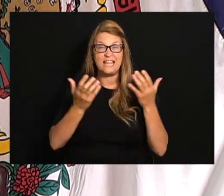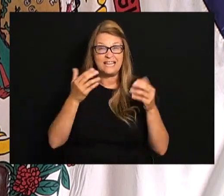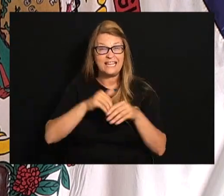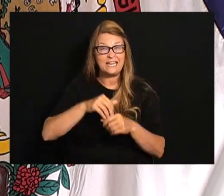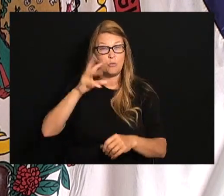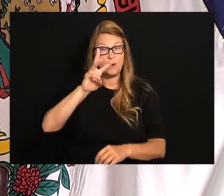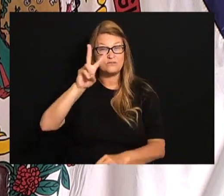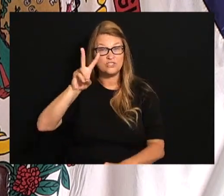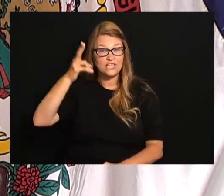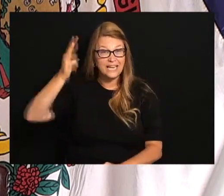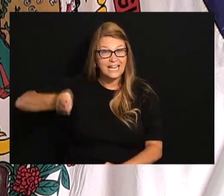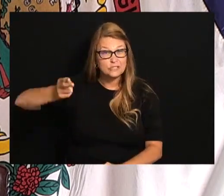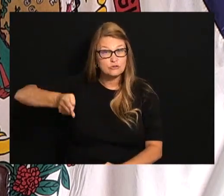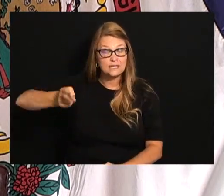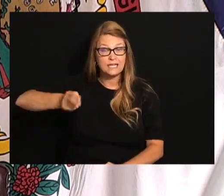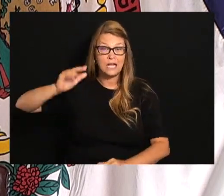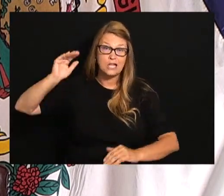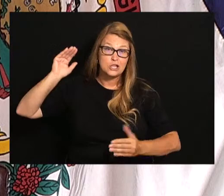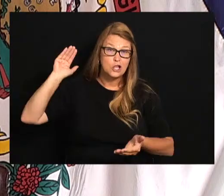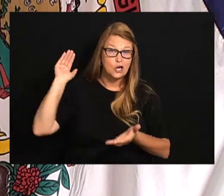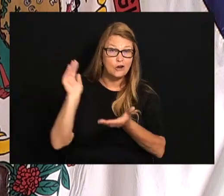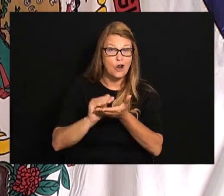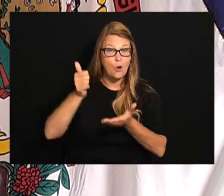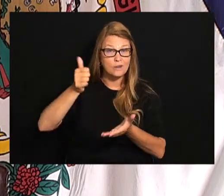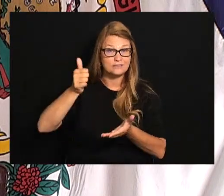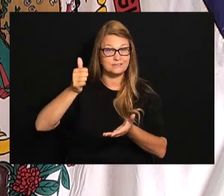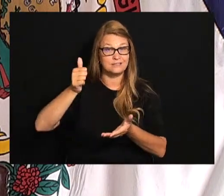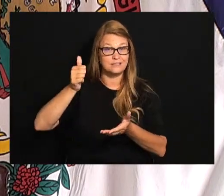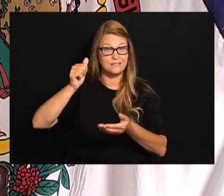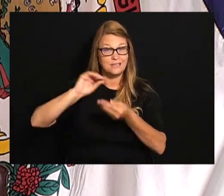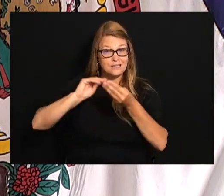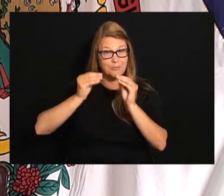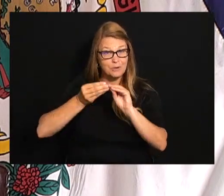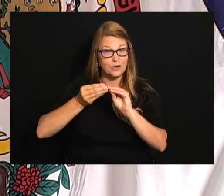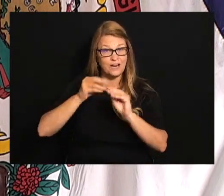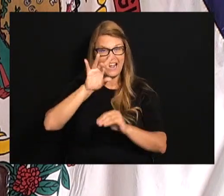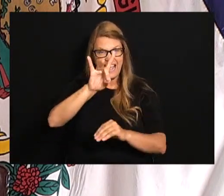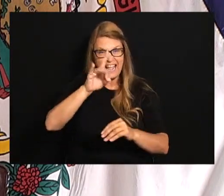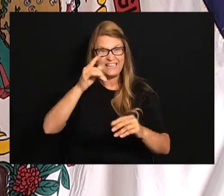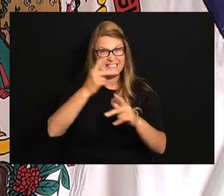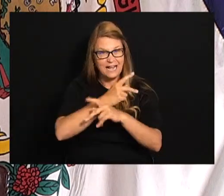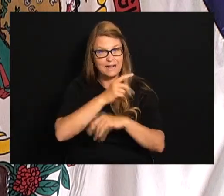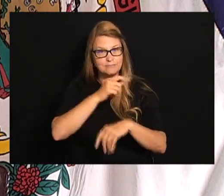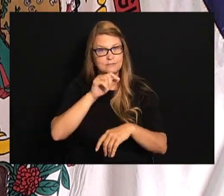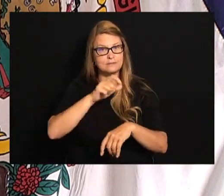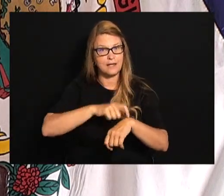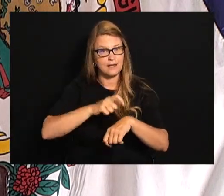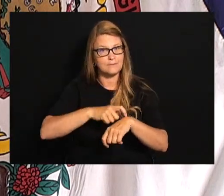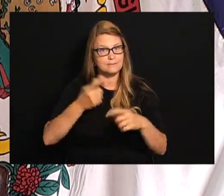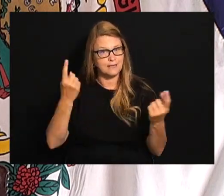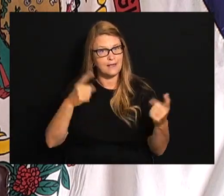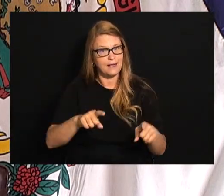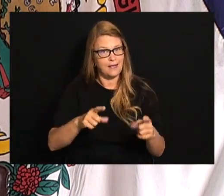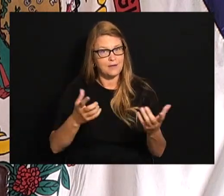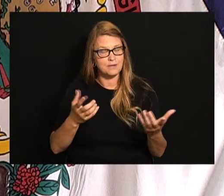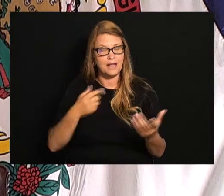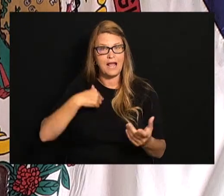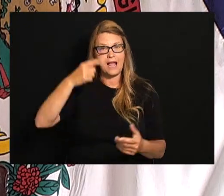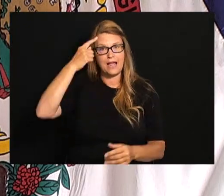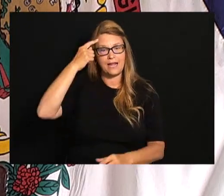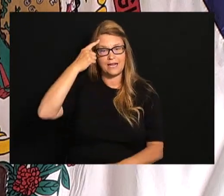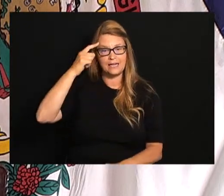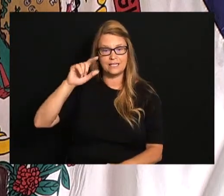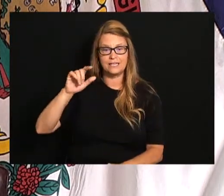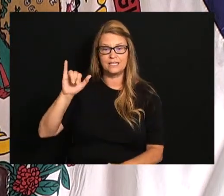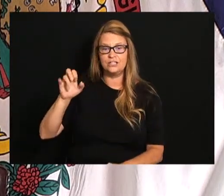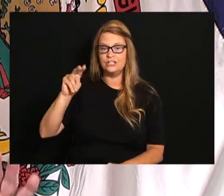the lowest unemployment rate in the state of West Virginia 8 times in a row. You know, I think about Jennings Boyd. Jennings